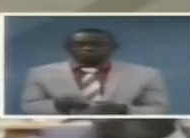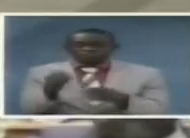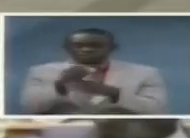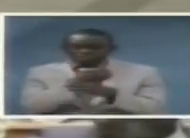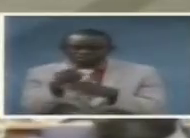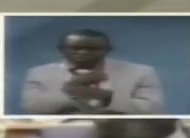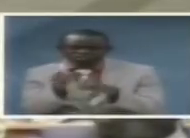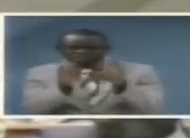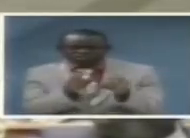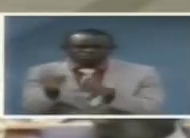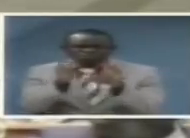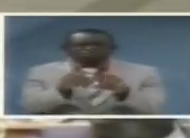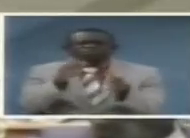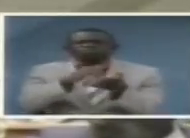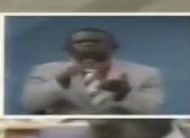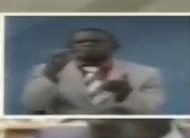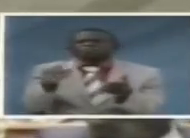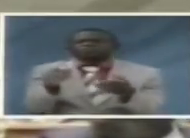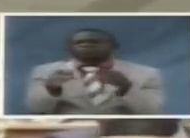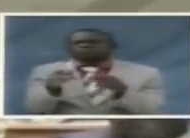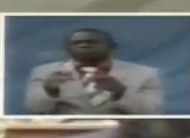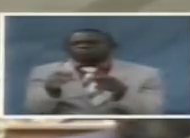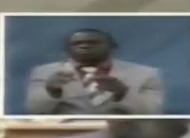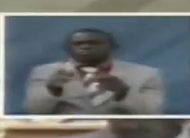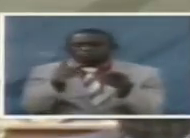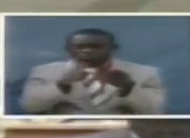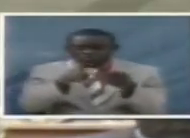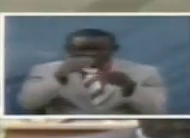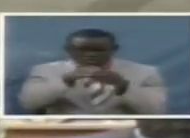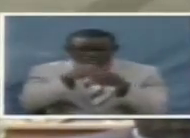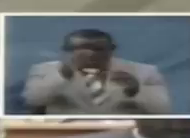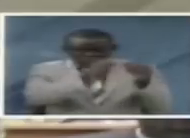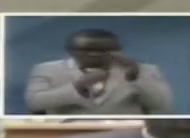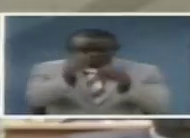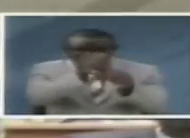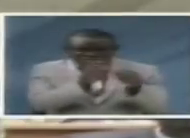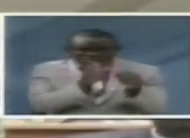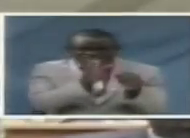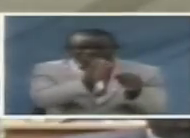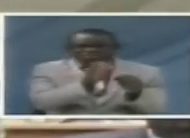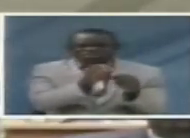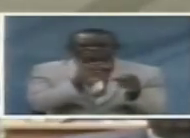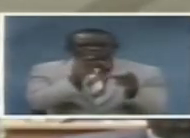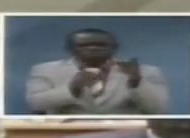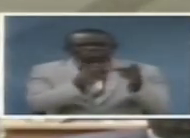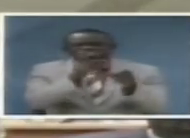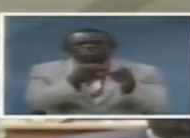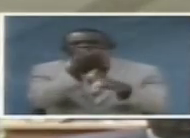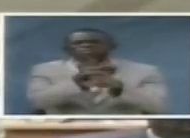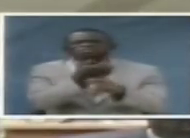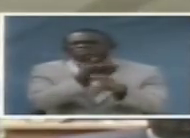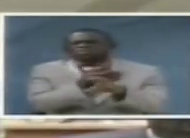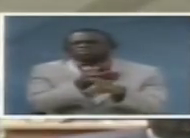the unnecessary bureaucracies in the tourism sector, government will, together with the